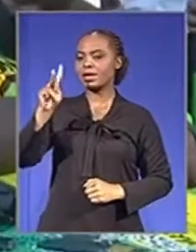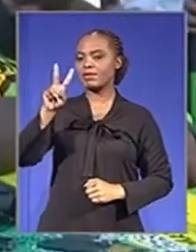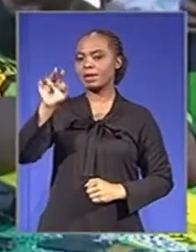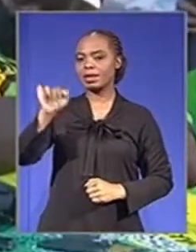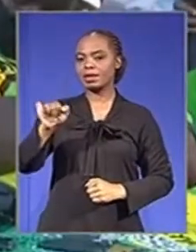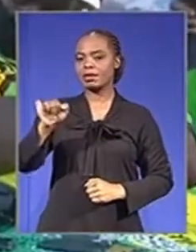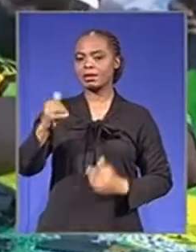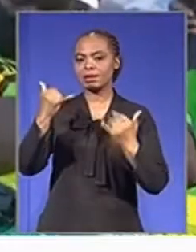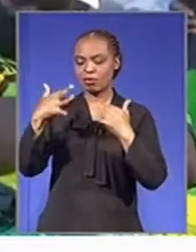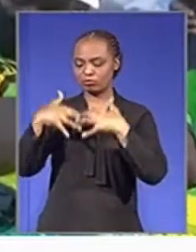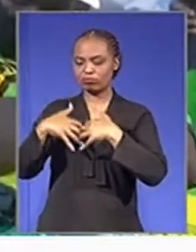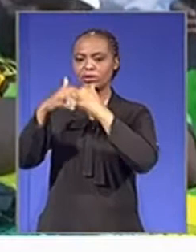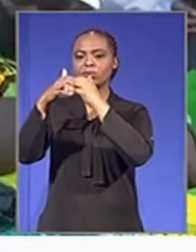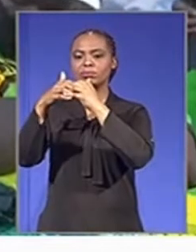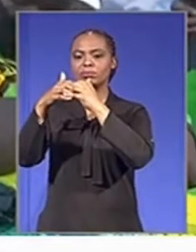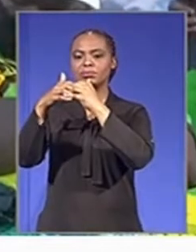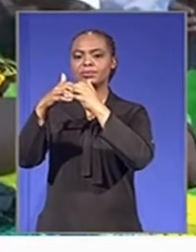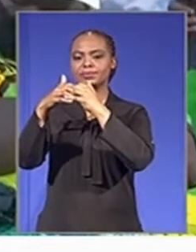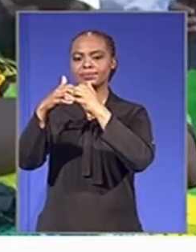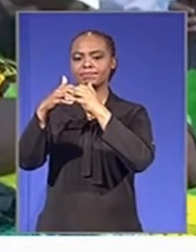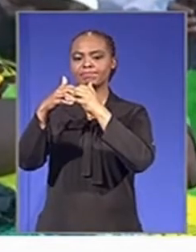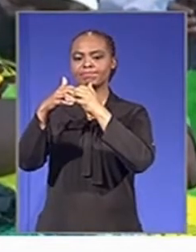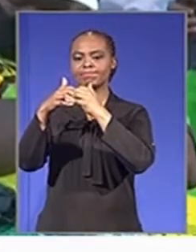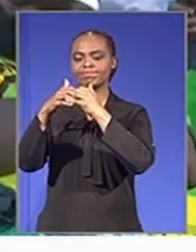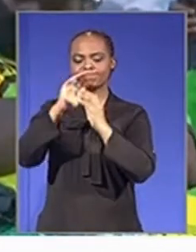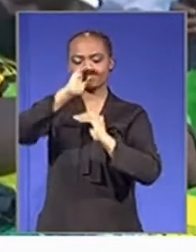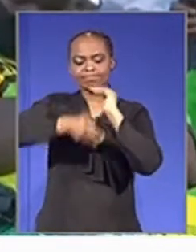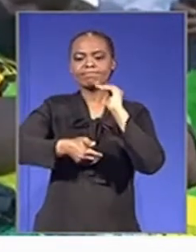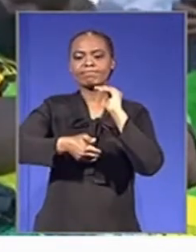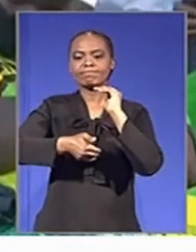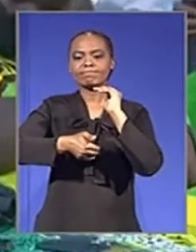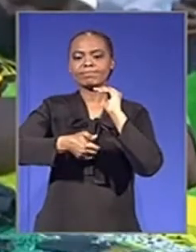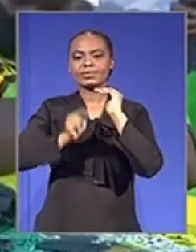shield to protect President Zuma.